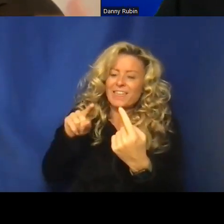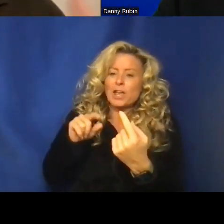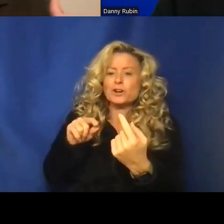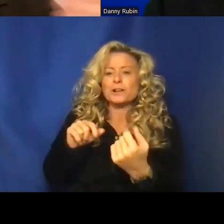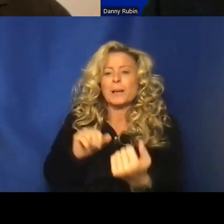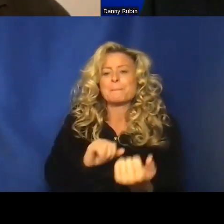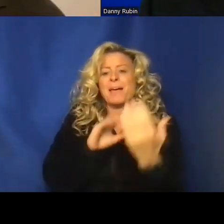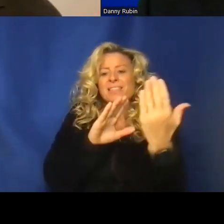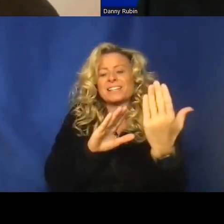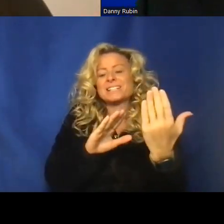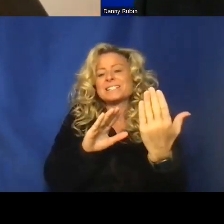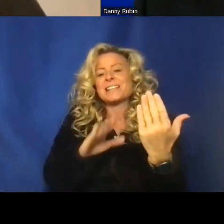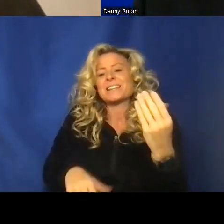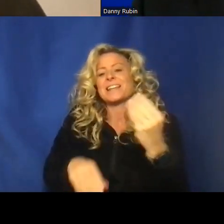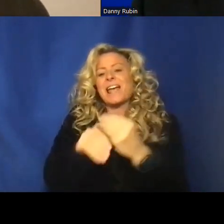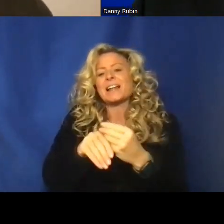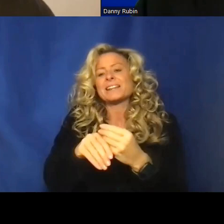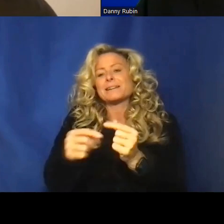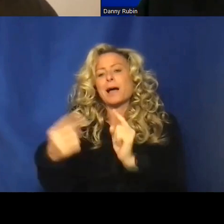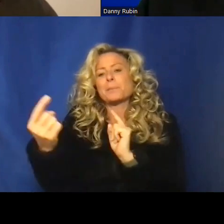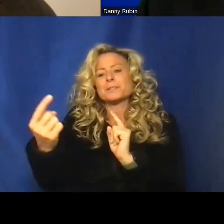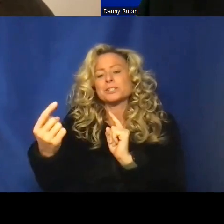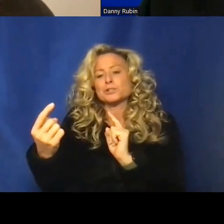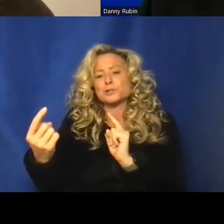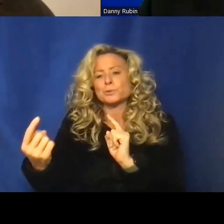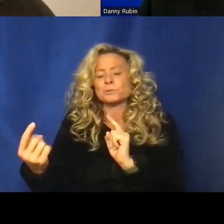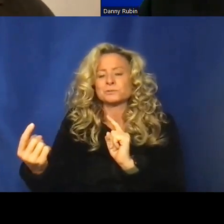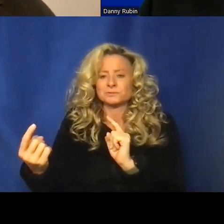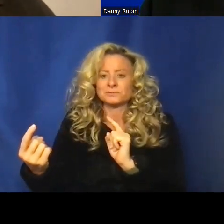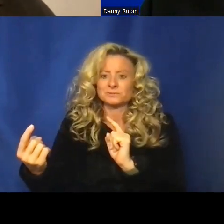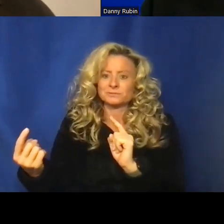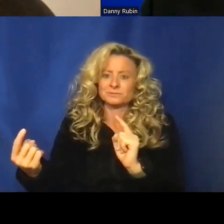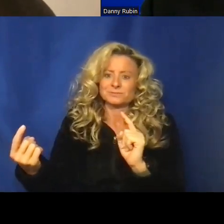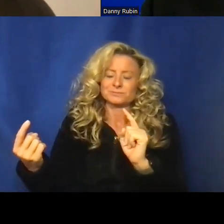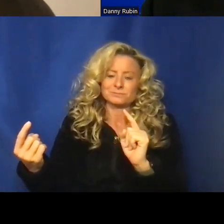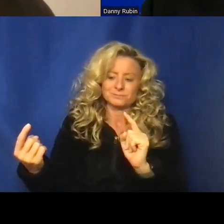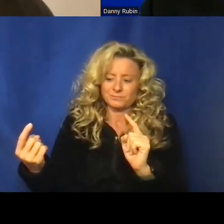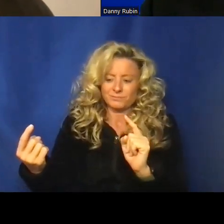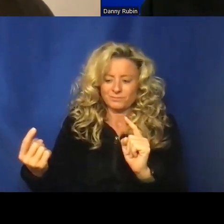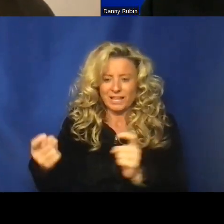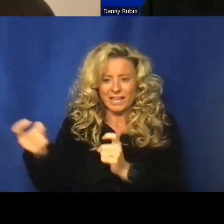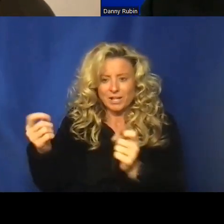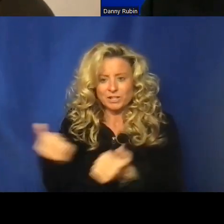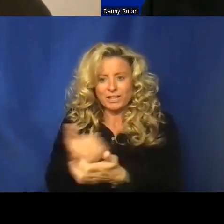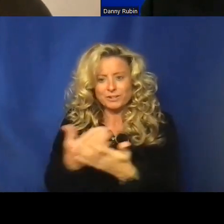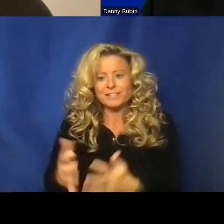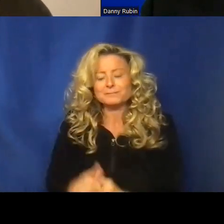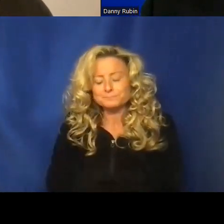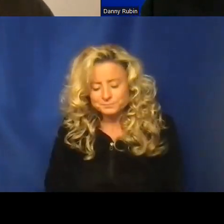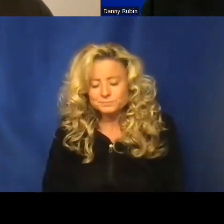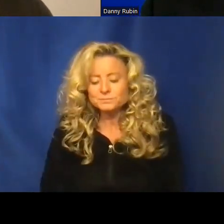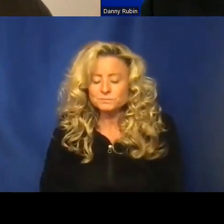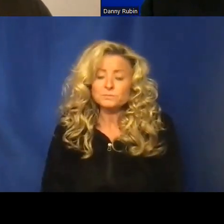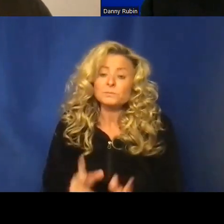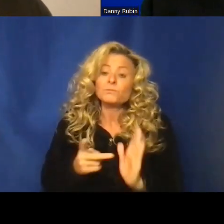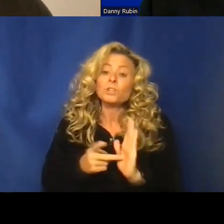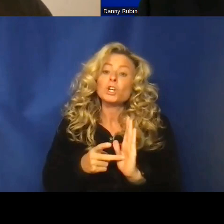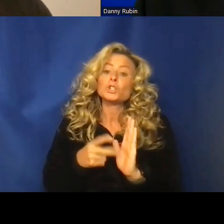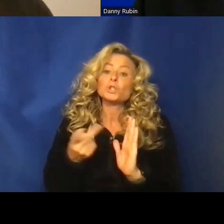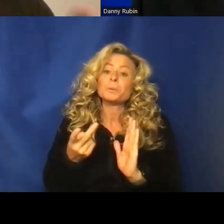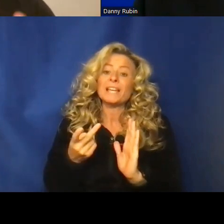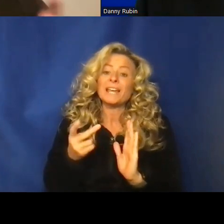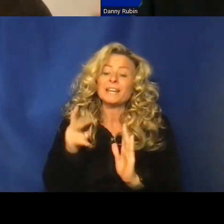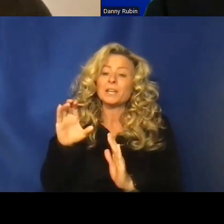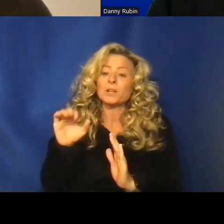and then putting countermeasures in place. In terms of duplicating cards, that also is kind of solved